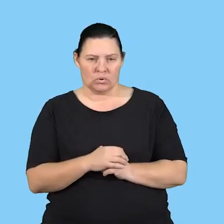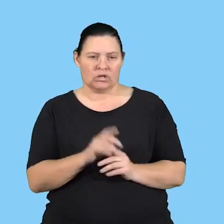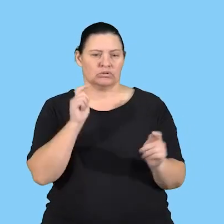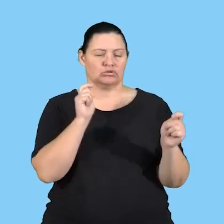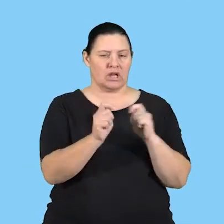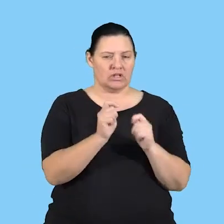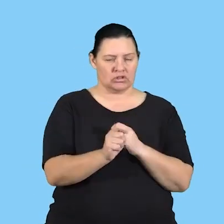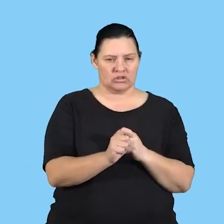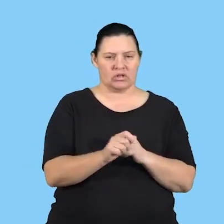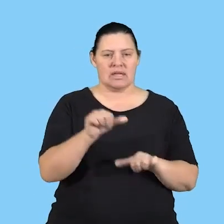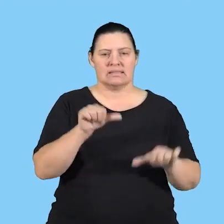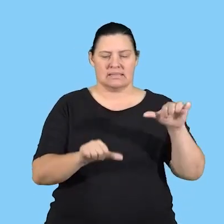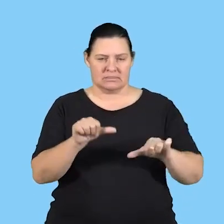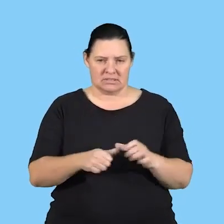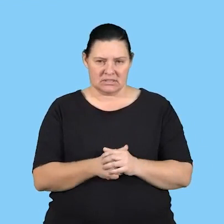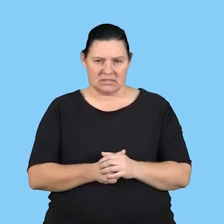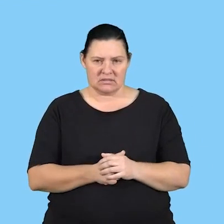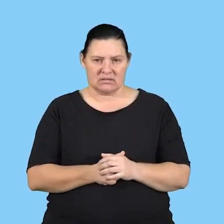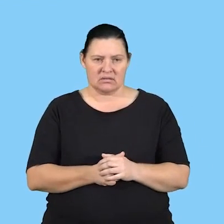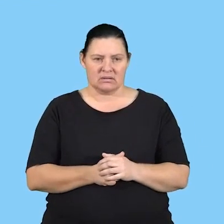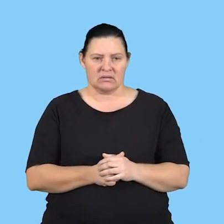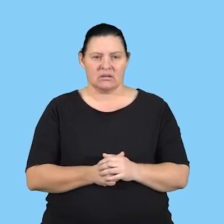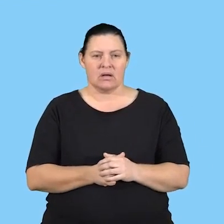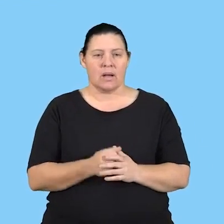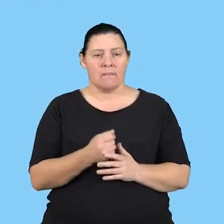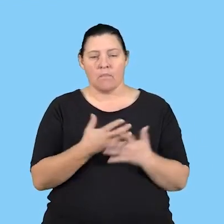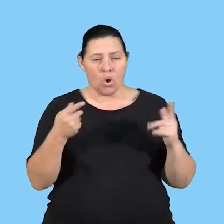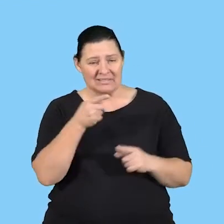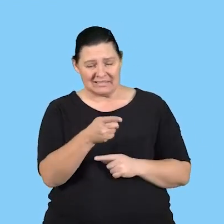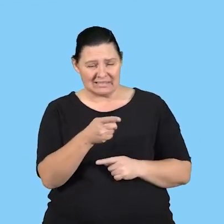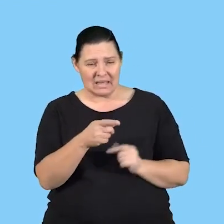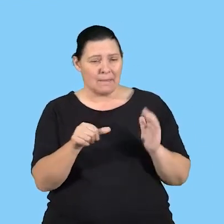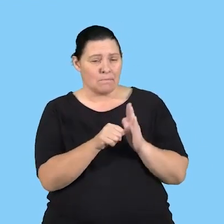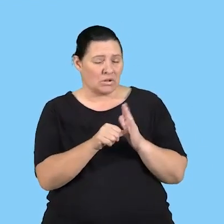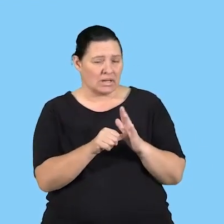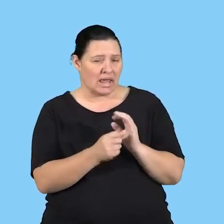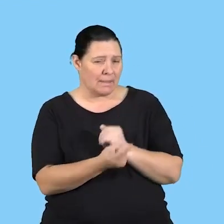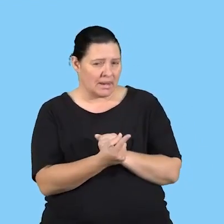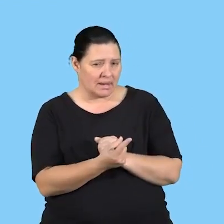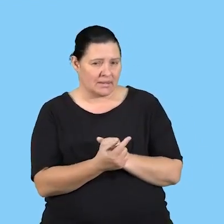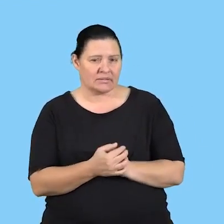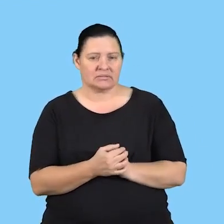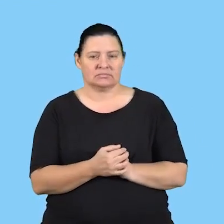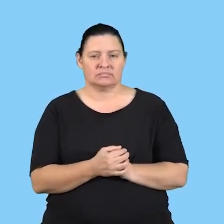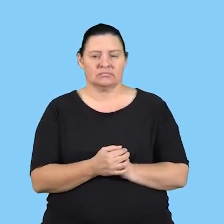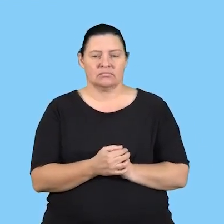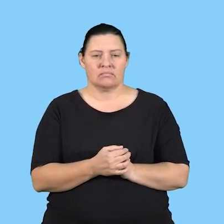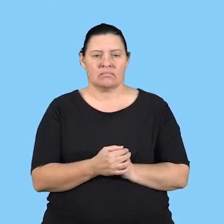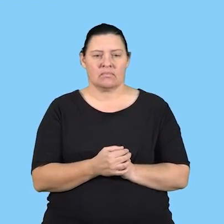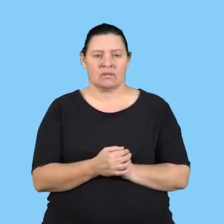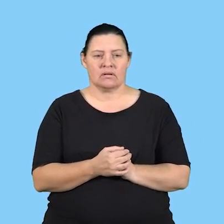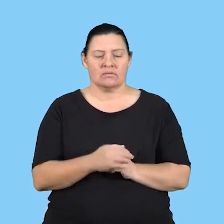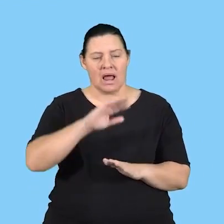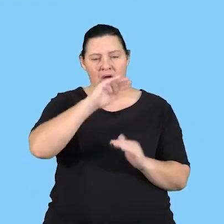the changes to assessment. The most dramatic thing that happened here is actually the